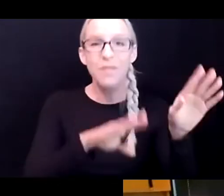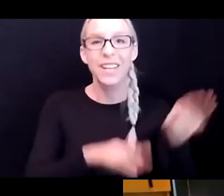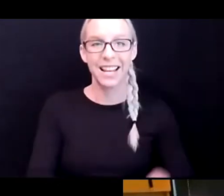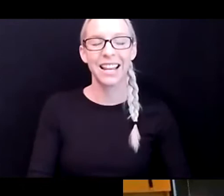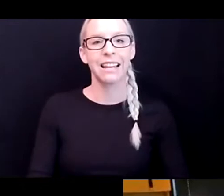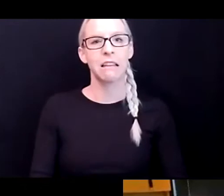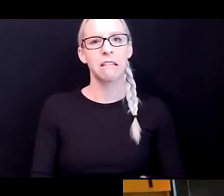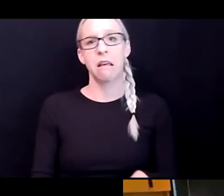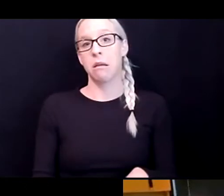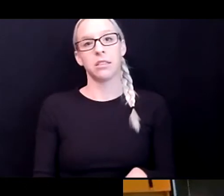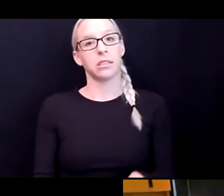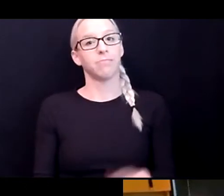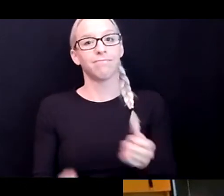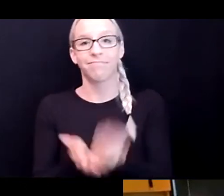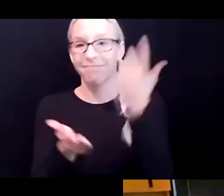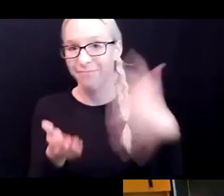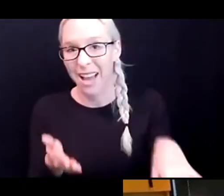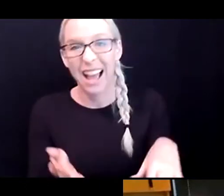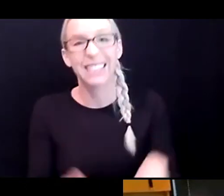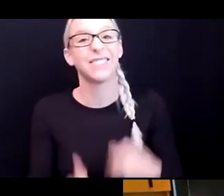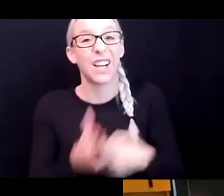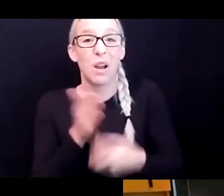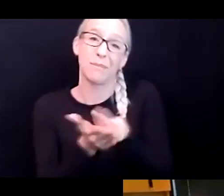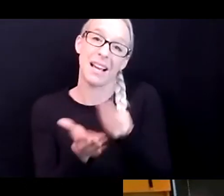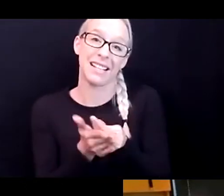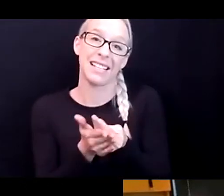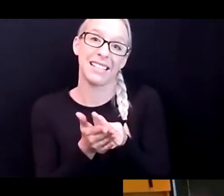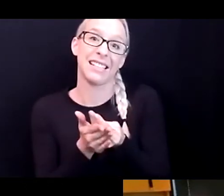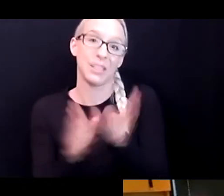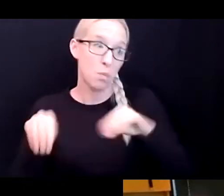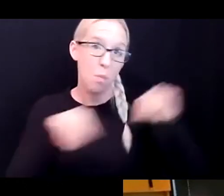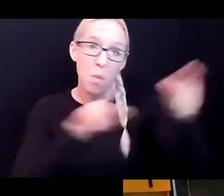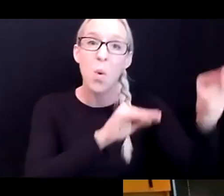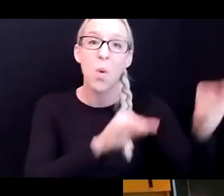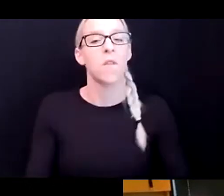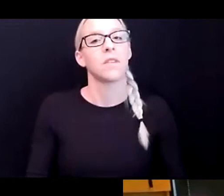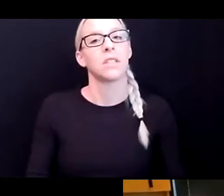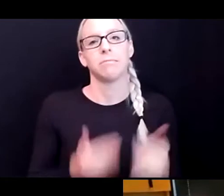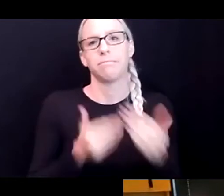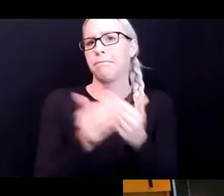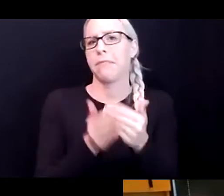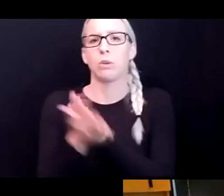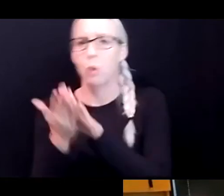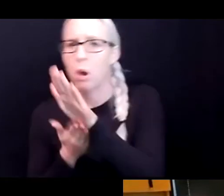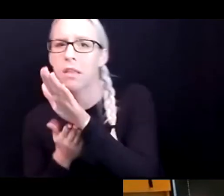cost money. She's going off, and so whether that's going off to college or going to live on your own